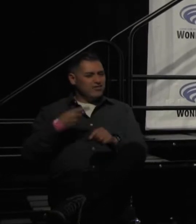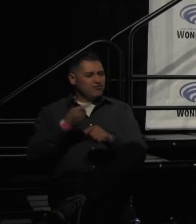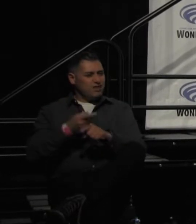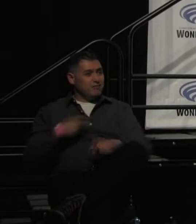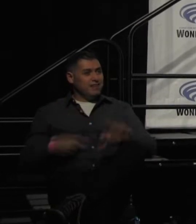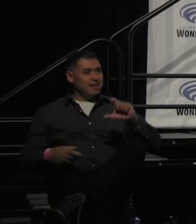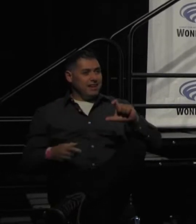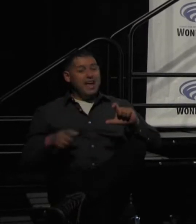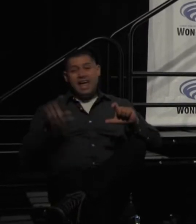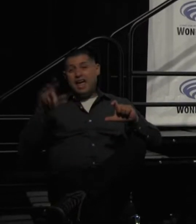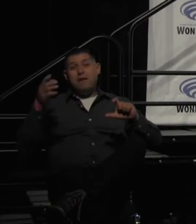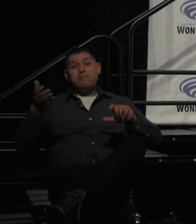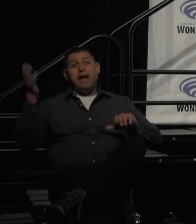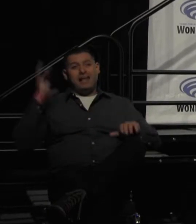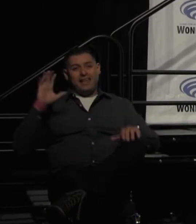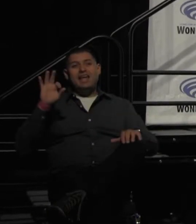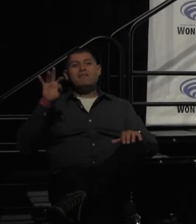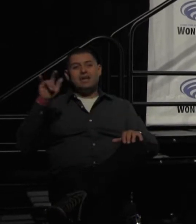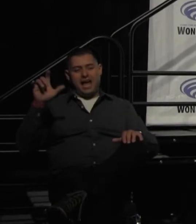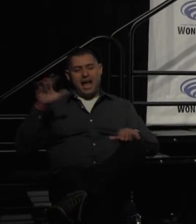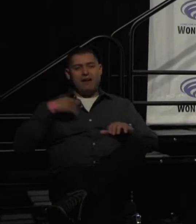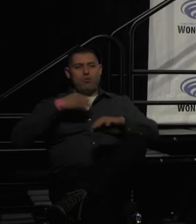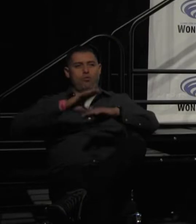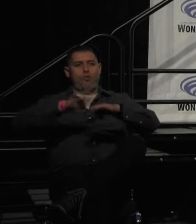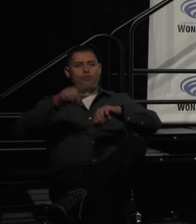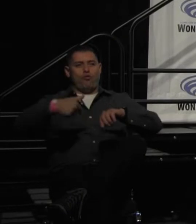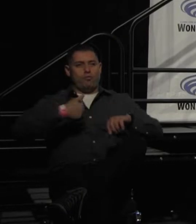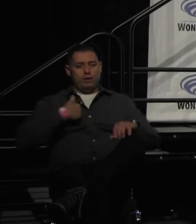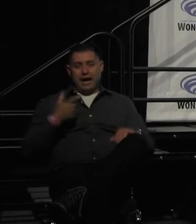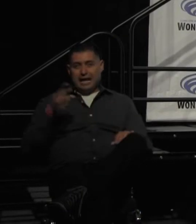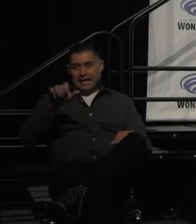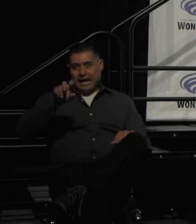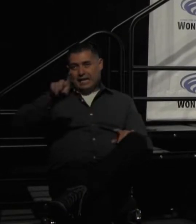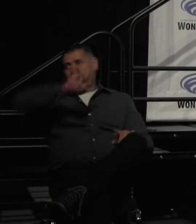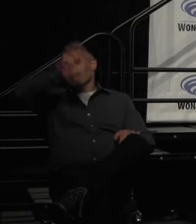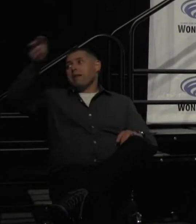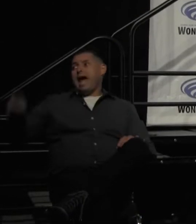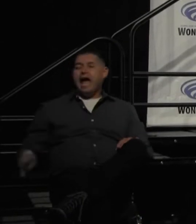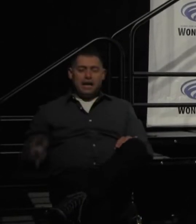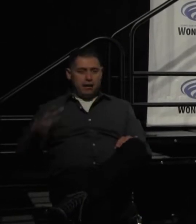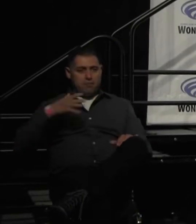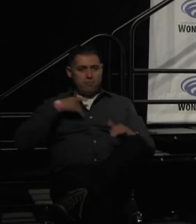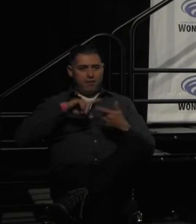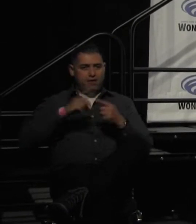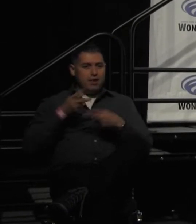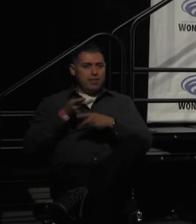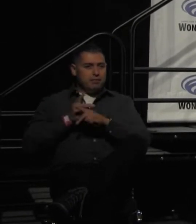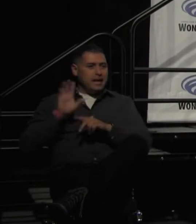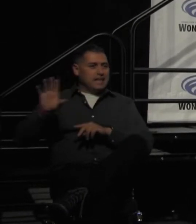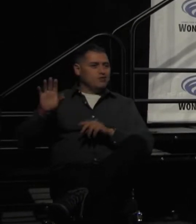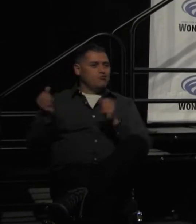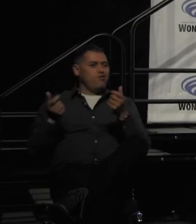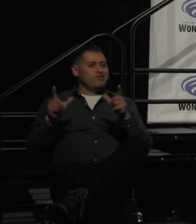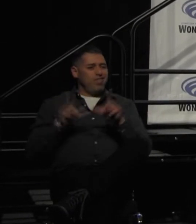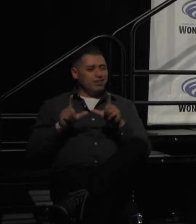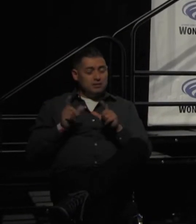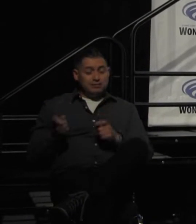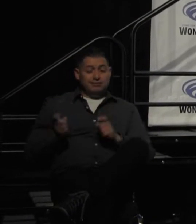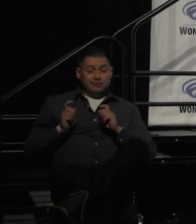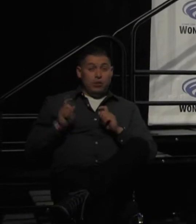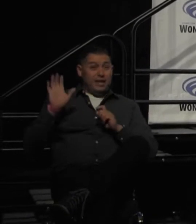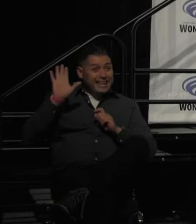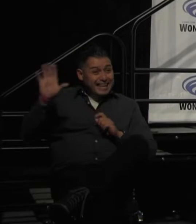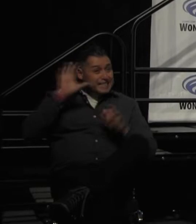wanted by the FBI at the time, and I needed an ID to go back. So my friend lent me his driver's license with